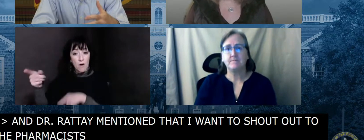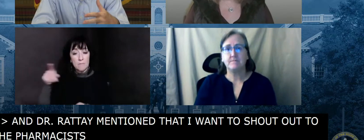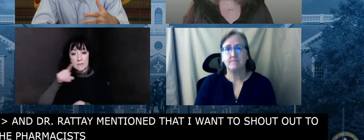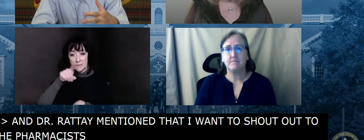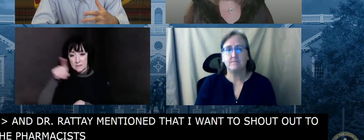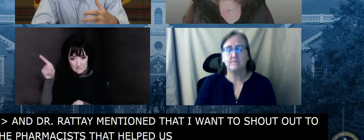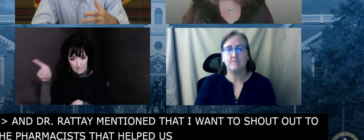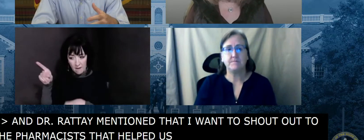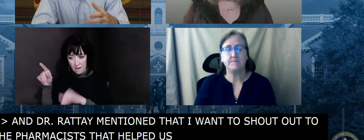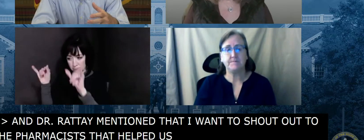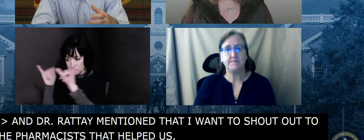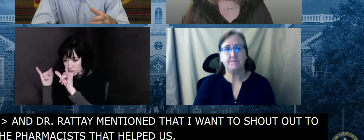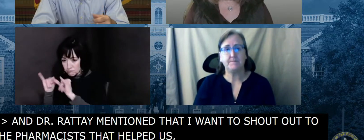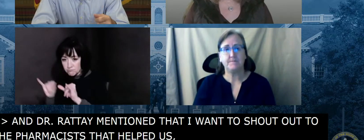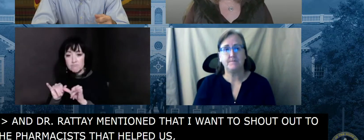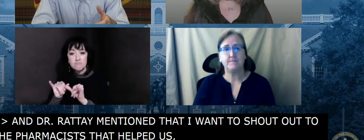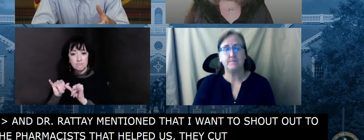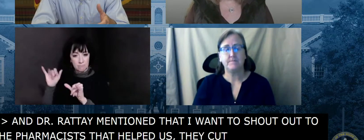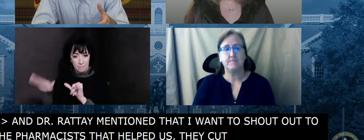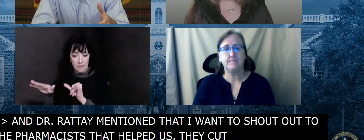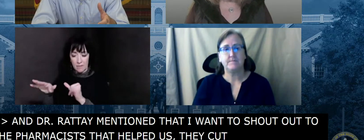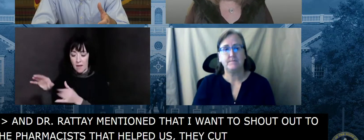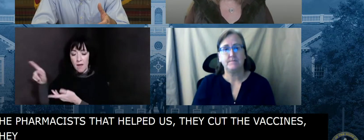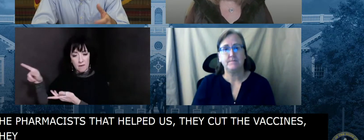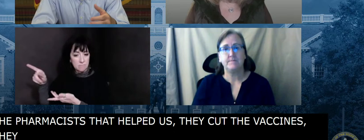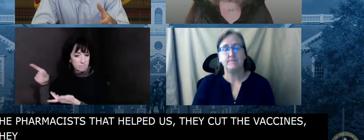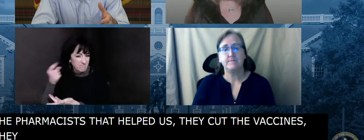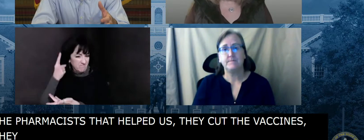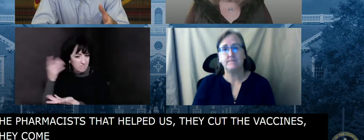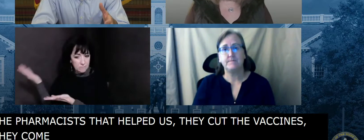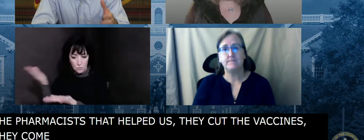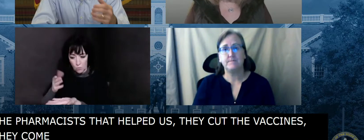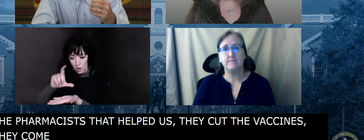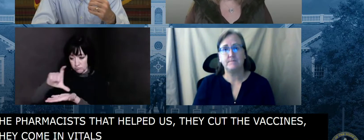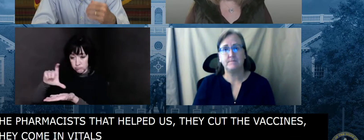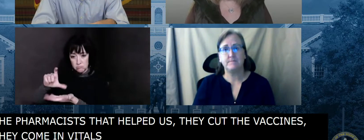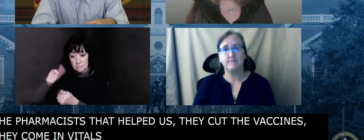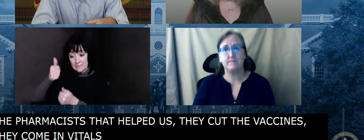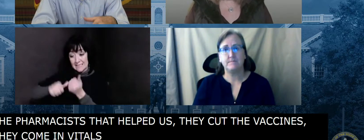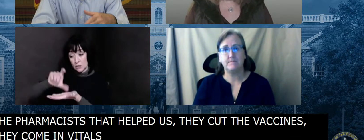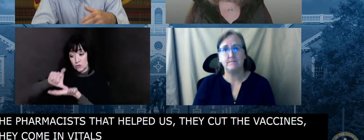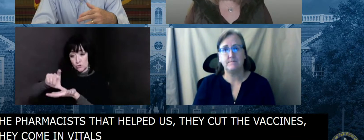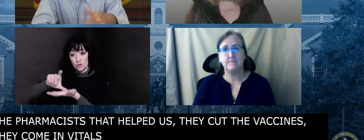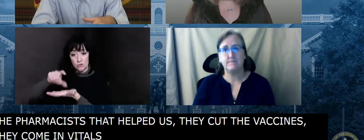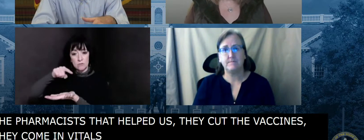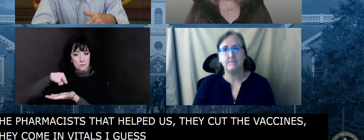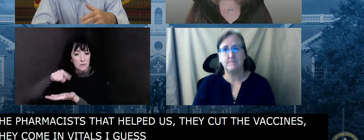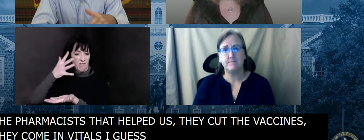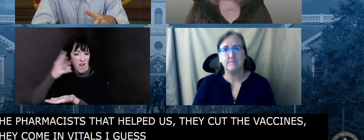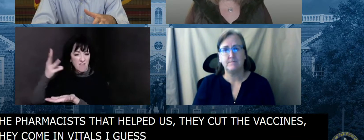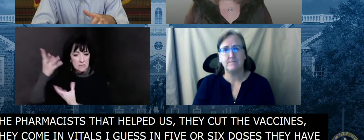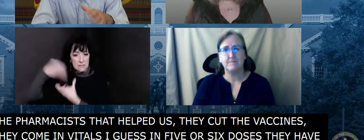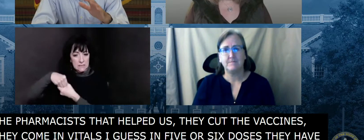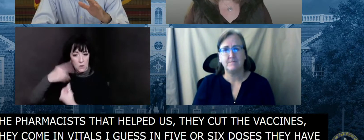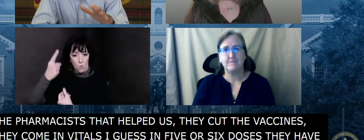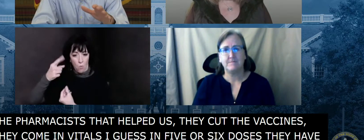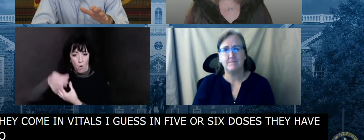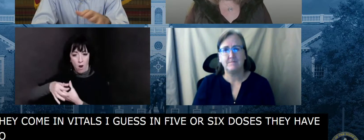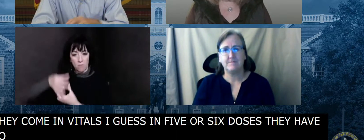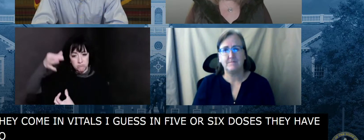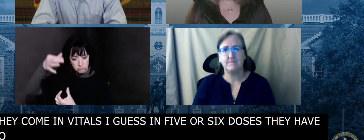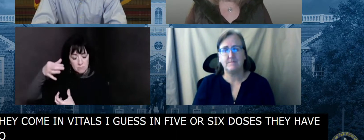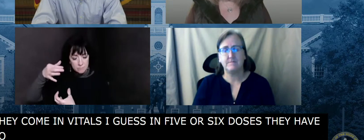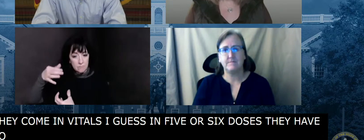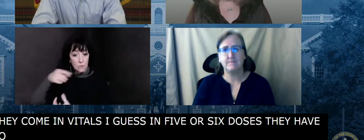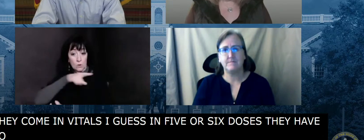They come in vials, I guess, of 5 or 6 doses. They got to be cut just right. And the pharmacists have really